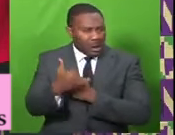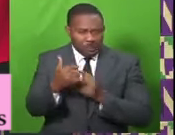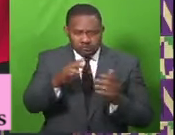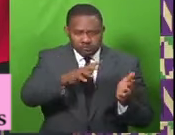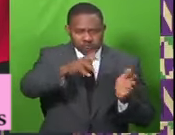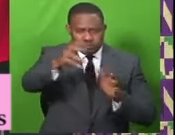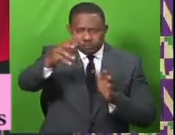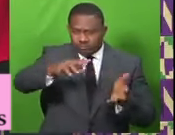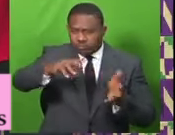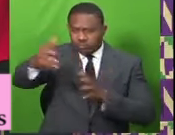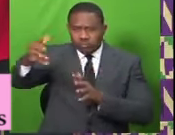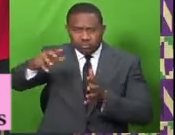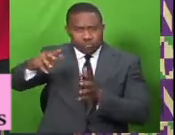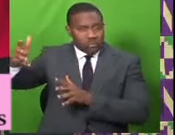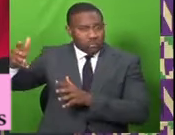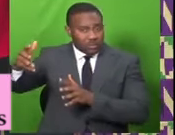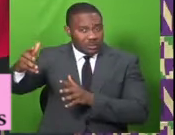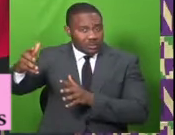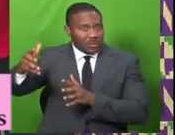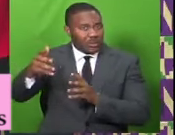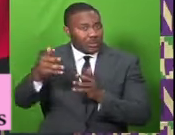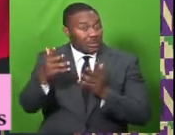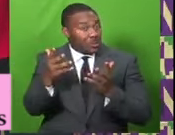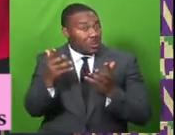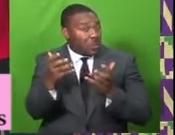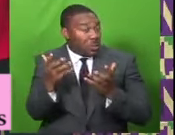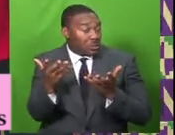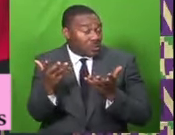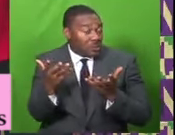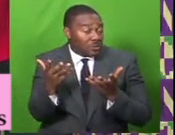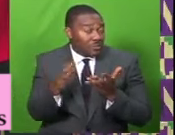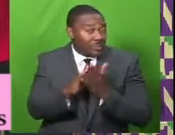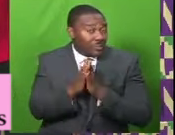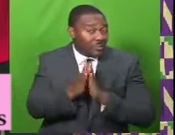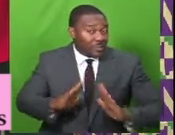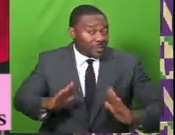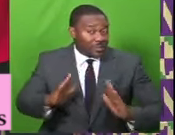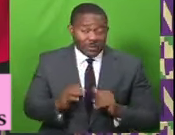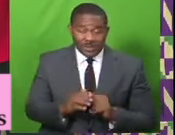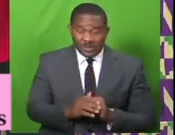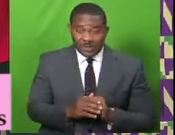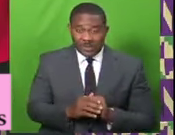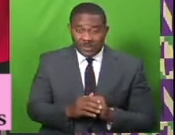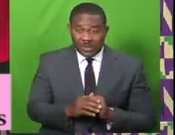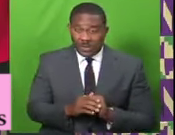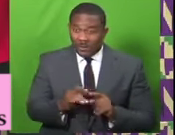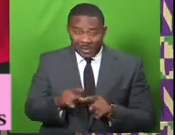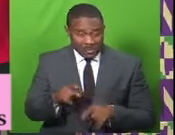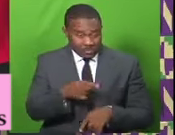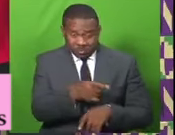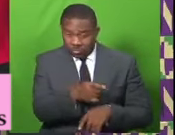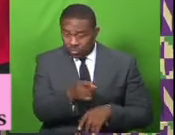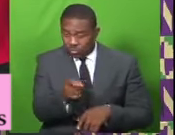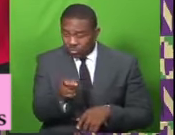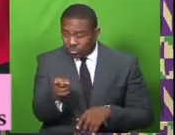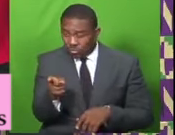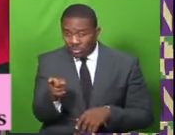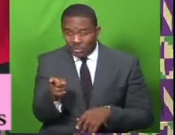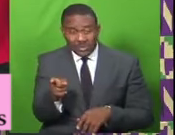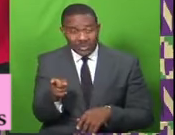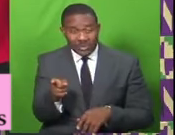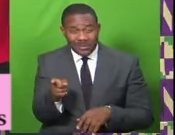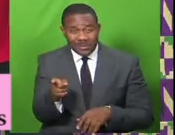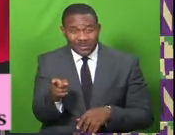that momentarily shield the yearned-for vision from sight. Such moments should not be ones in